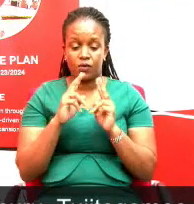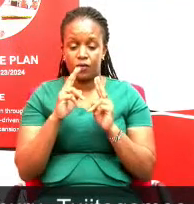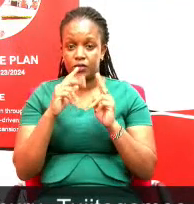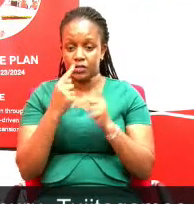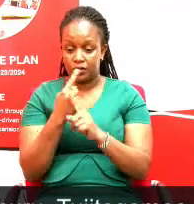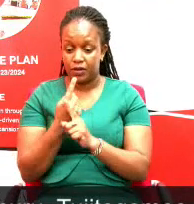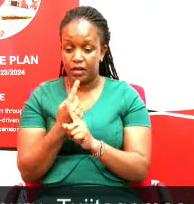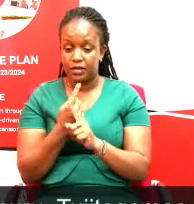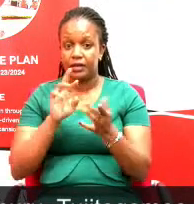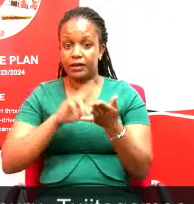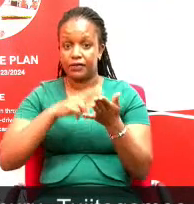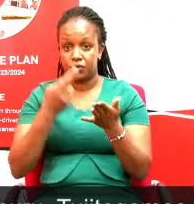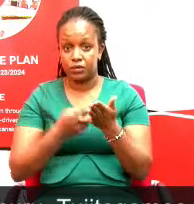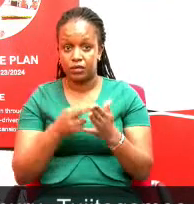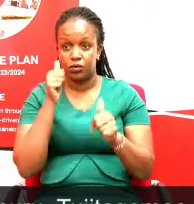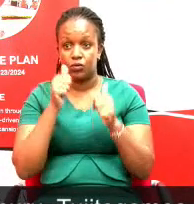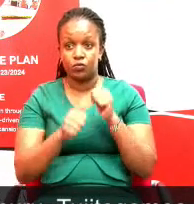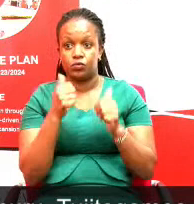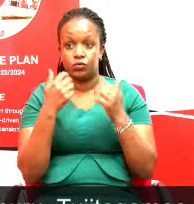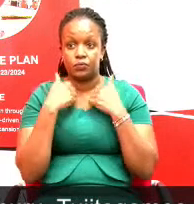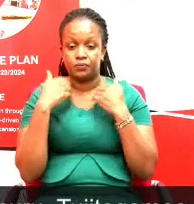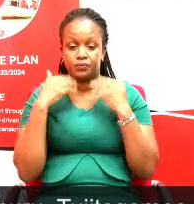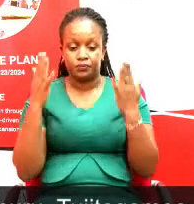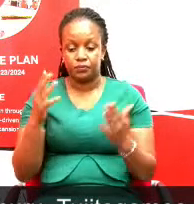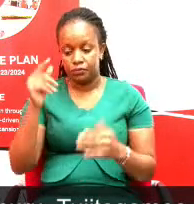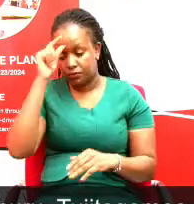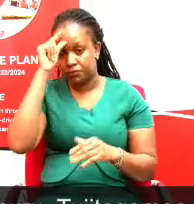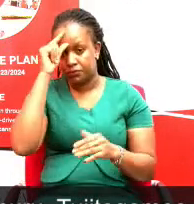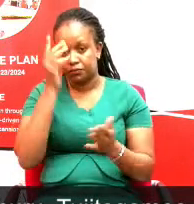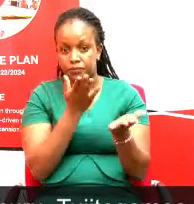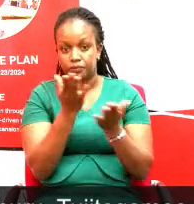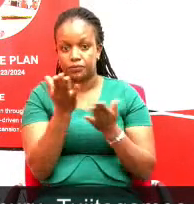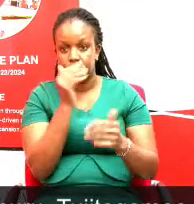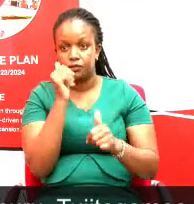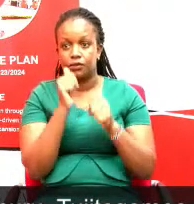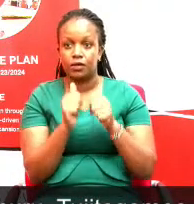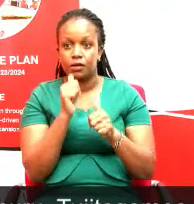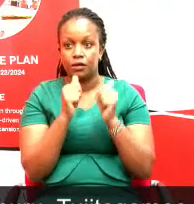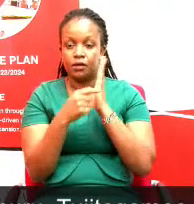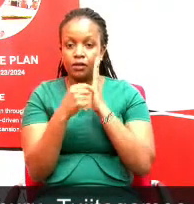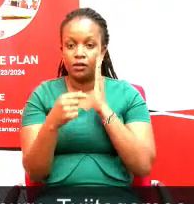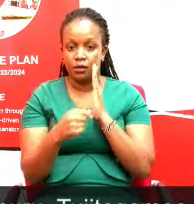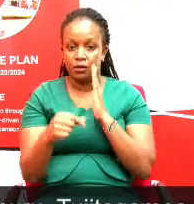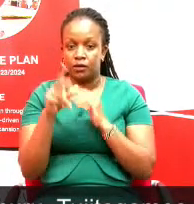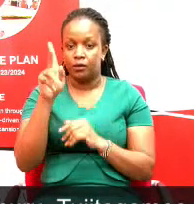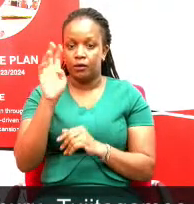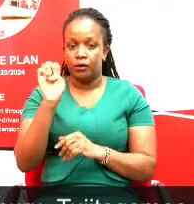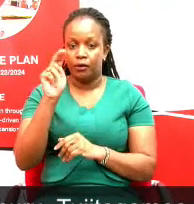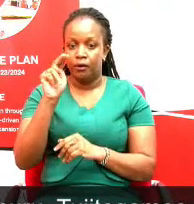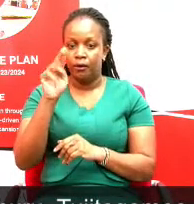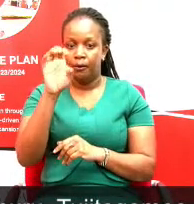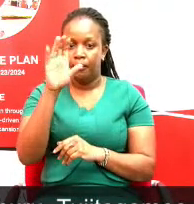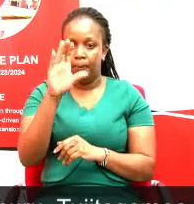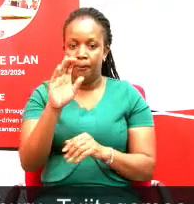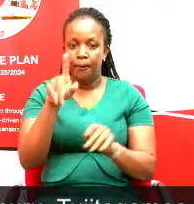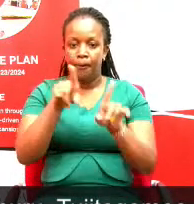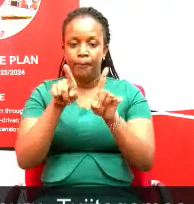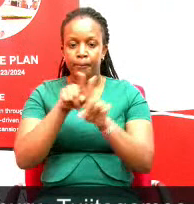revenues raised through delivery of government services, like what we call appropriation in aid, among others. But